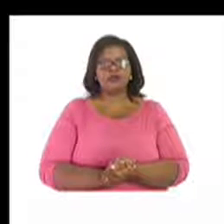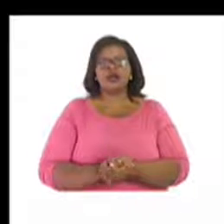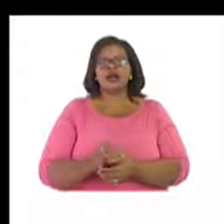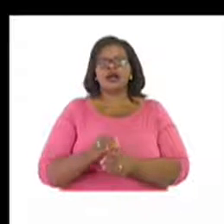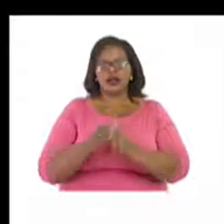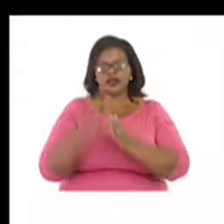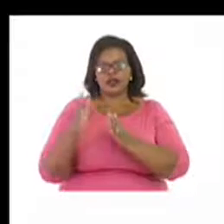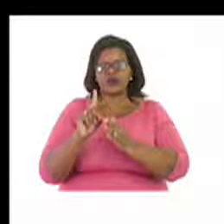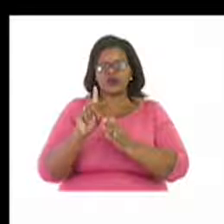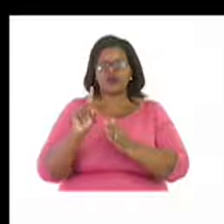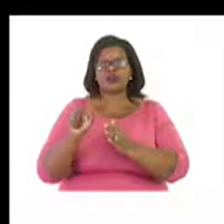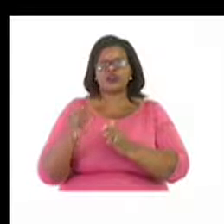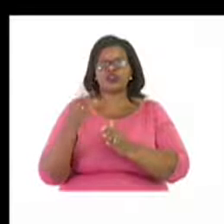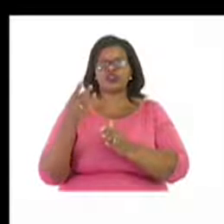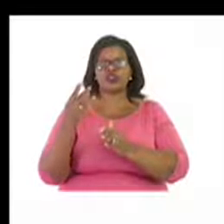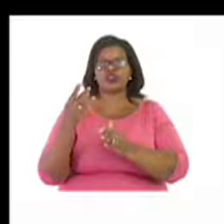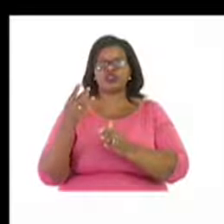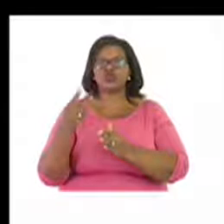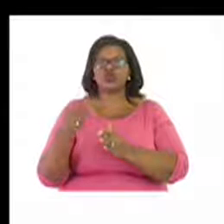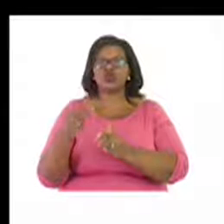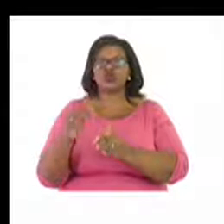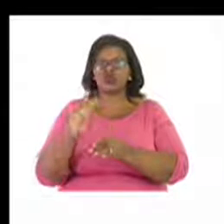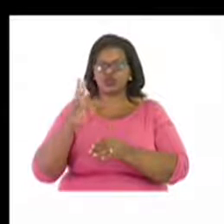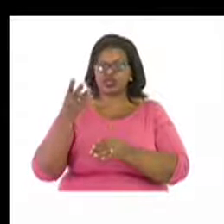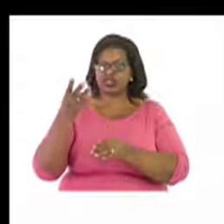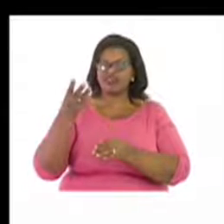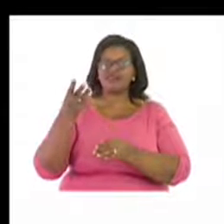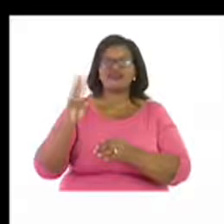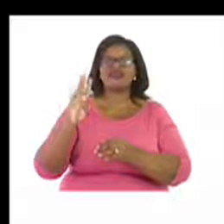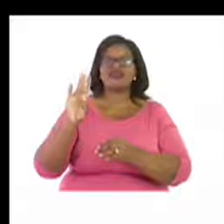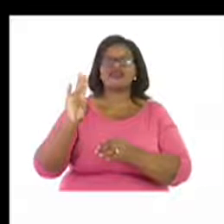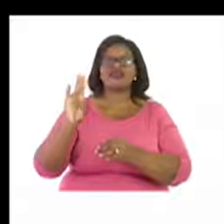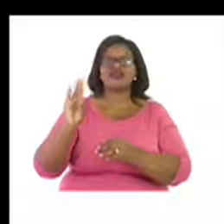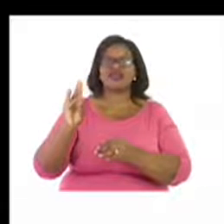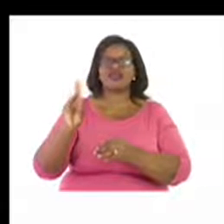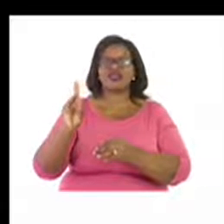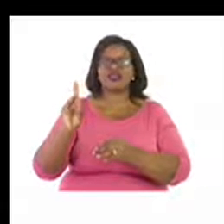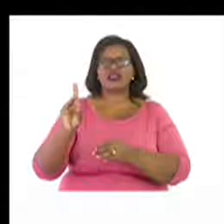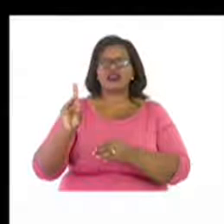1.2, 67 plus